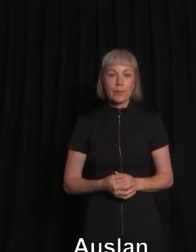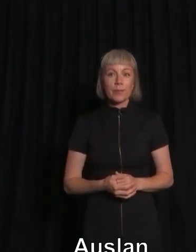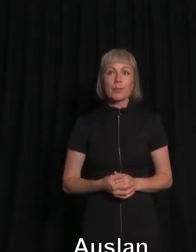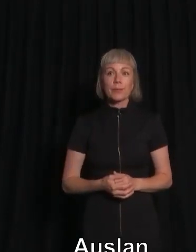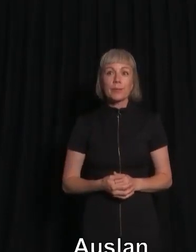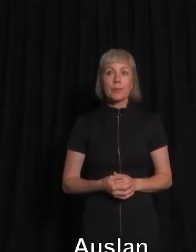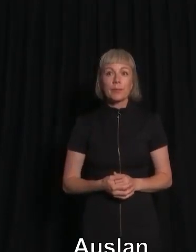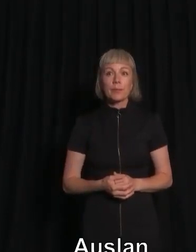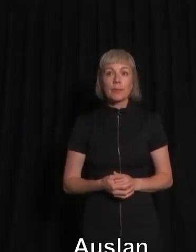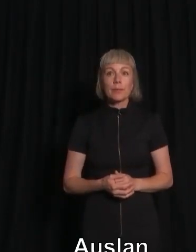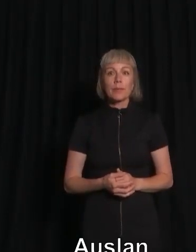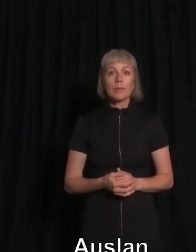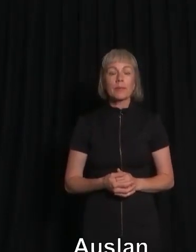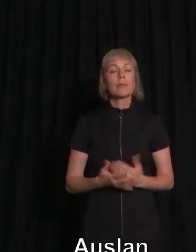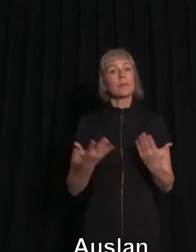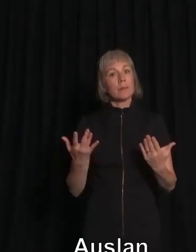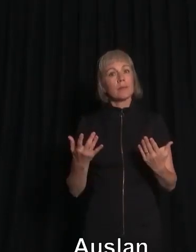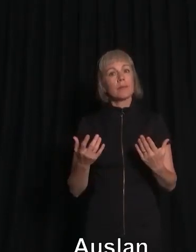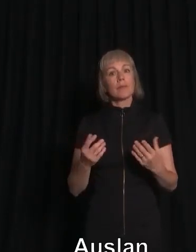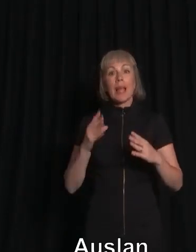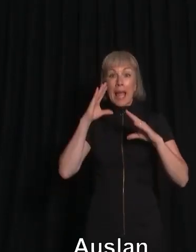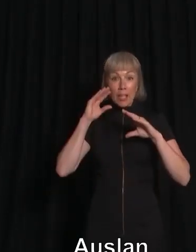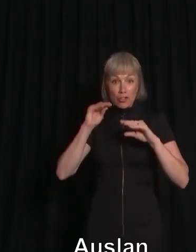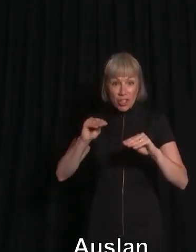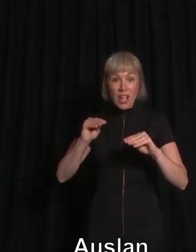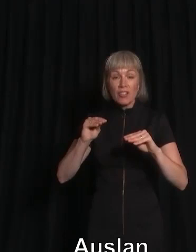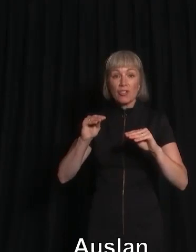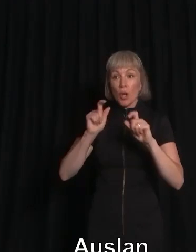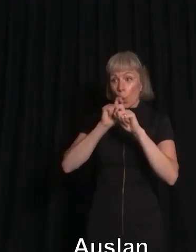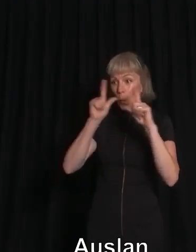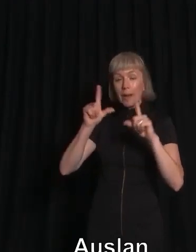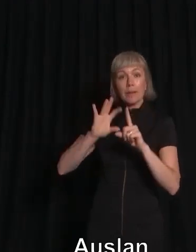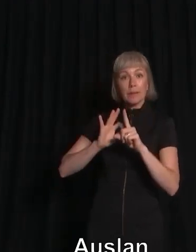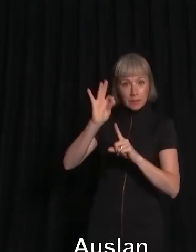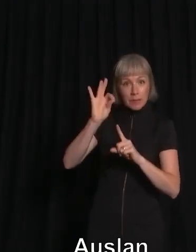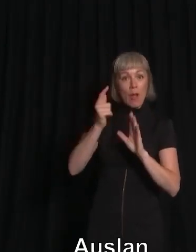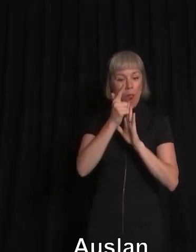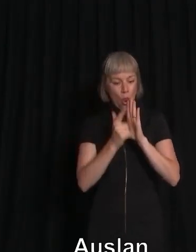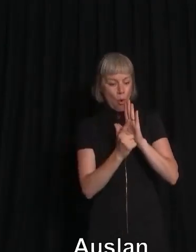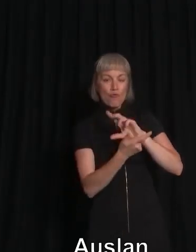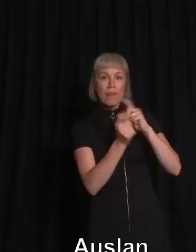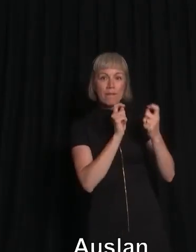So we've got education, awareness raising, law reform, listening,